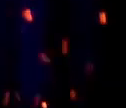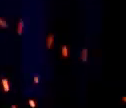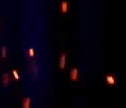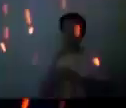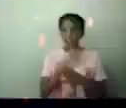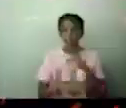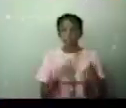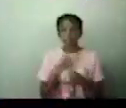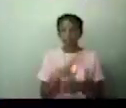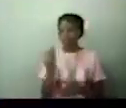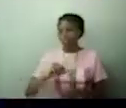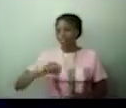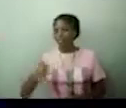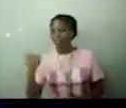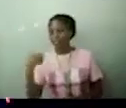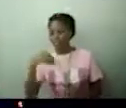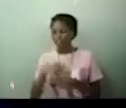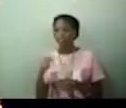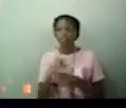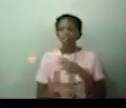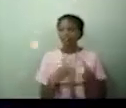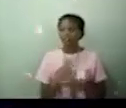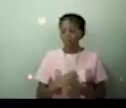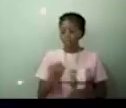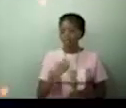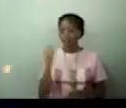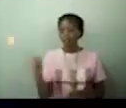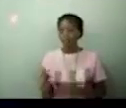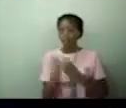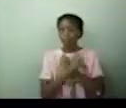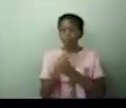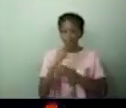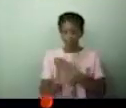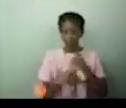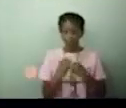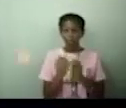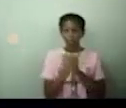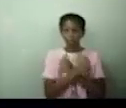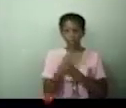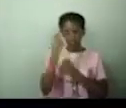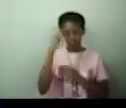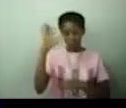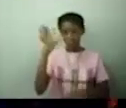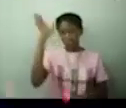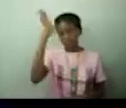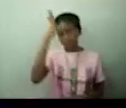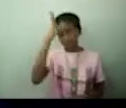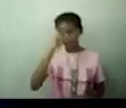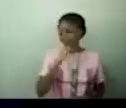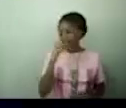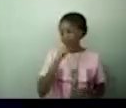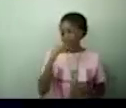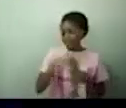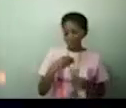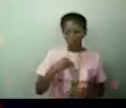Are you listening to the word of God, please? Don't love the world or anything that is in the world. Then he goes on to list what is in the world. The lust of